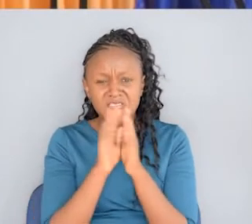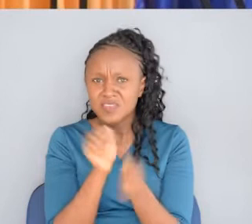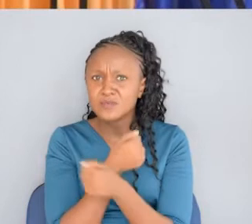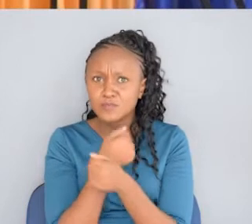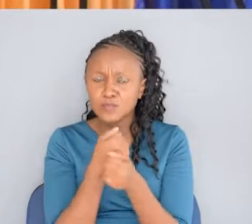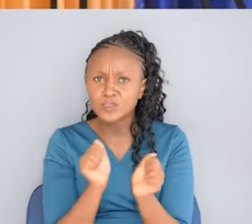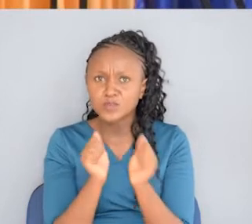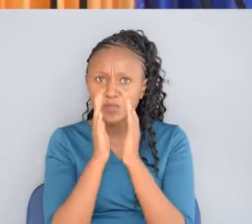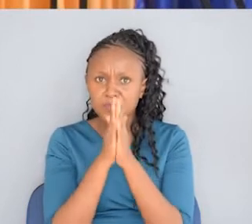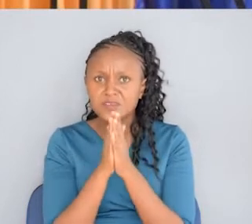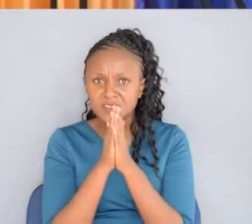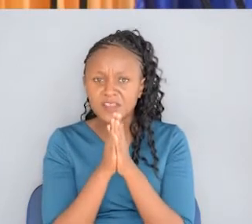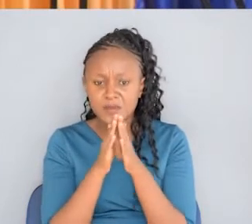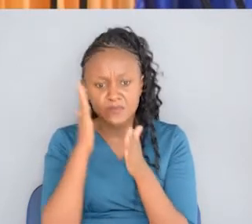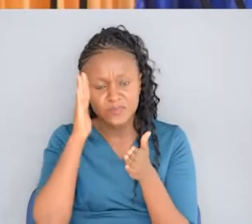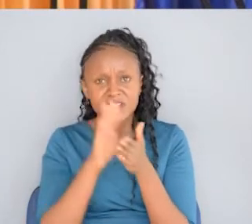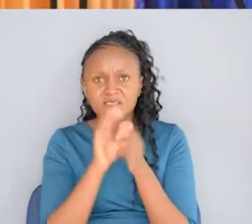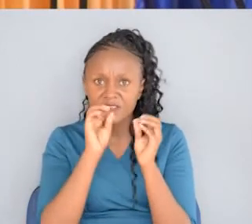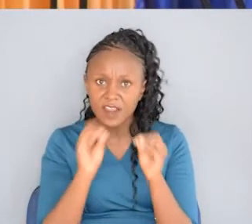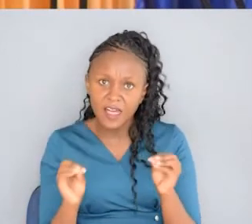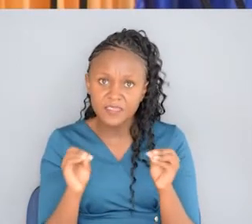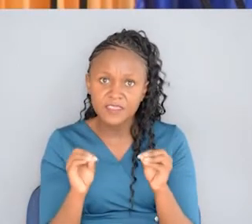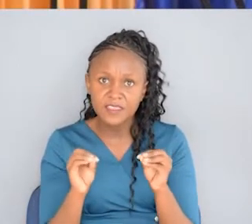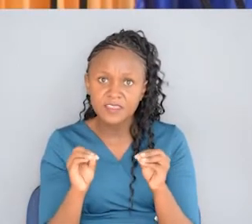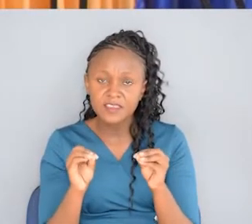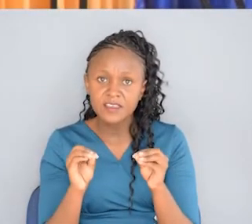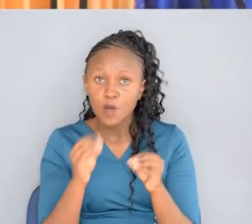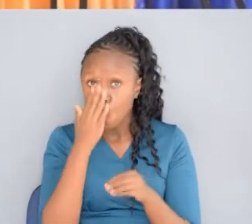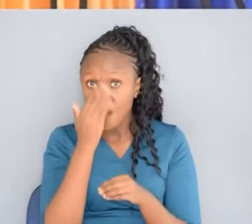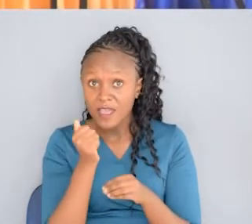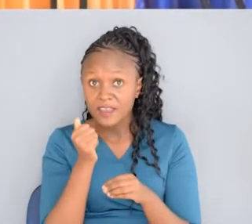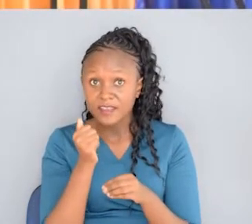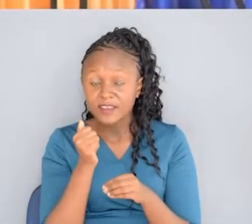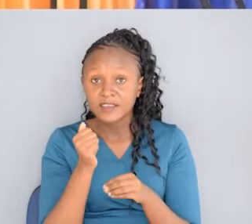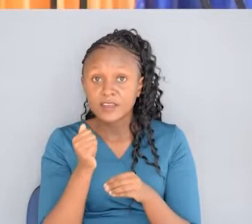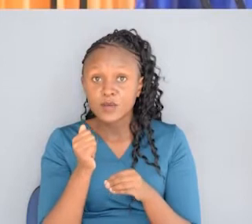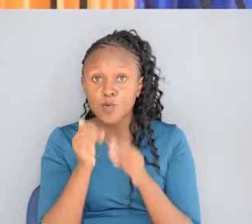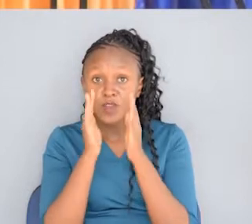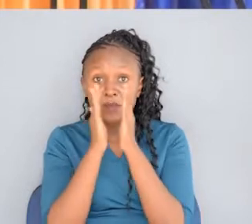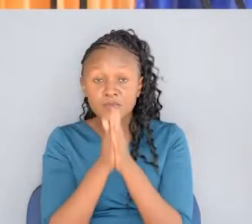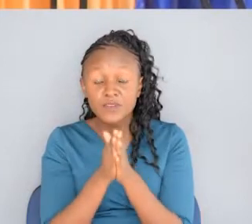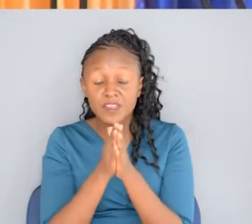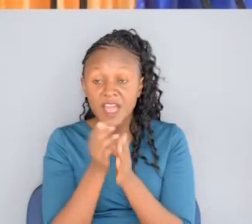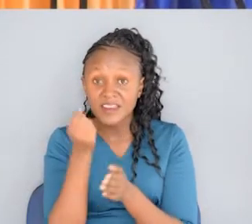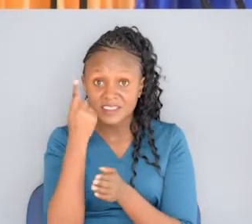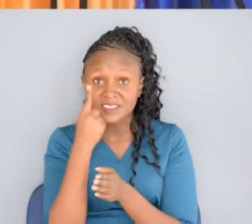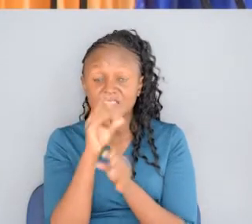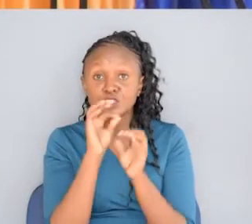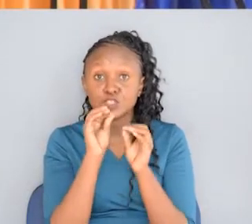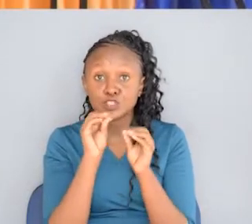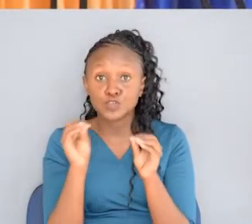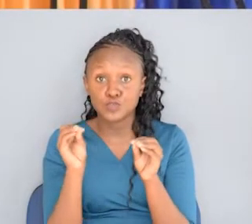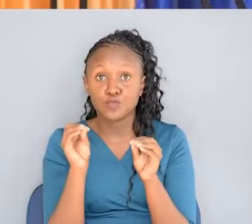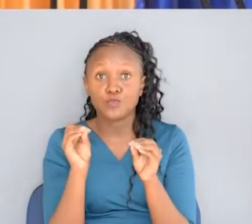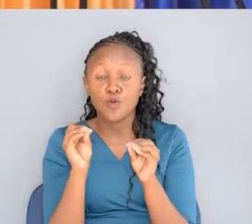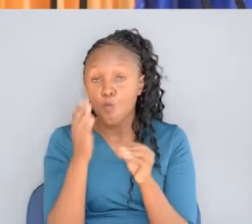When he prays without understanding, because he has not been reading God's word. So he's praying